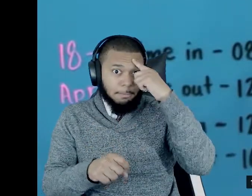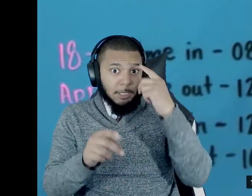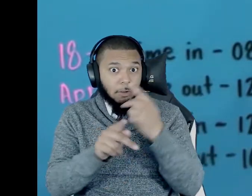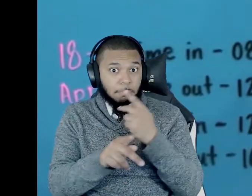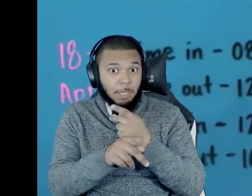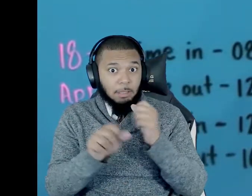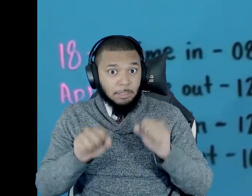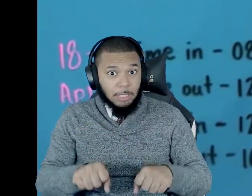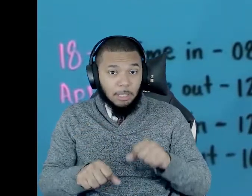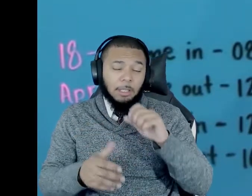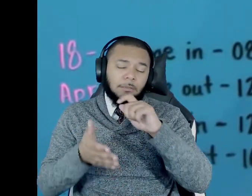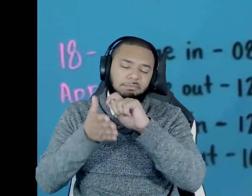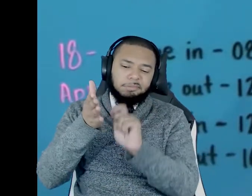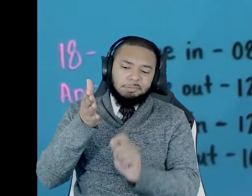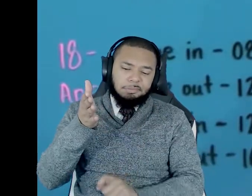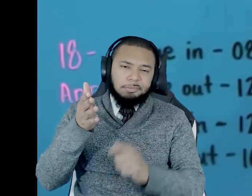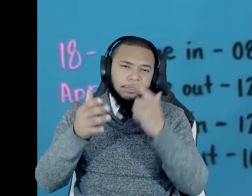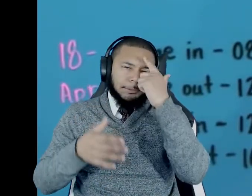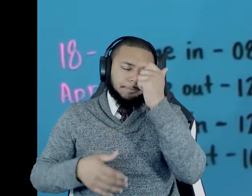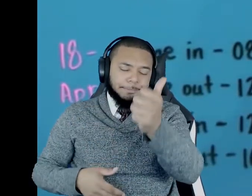standard algorithm here if you want to.